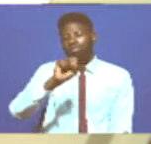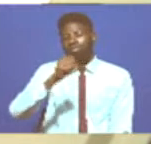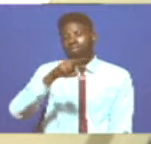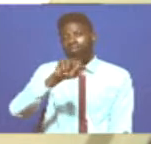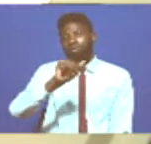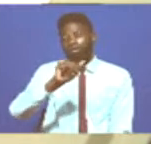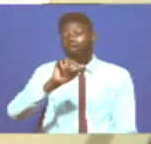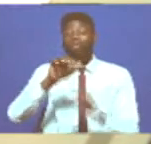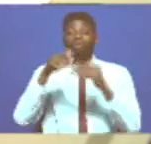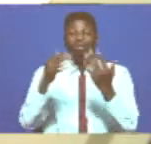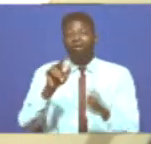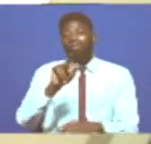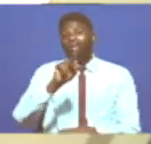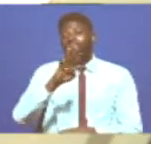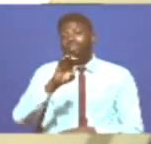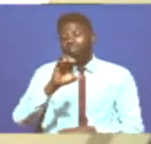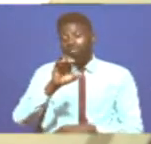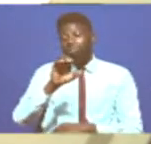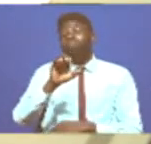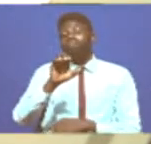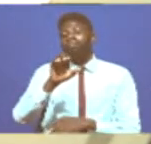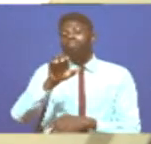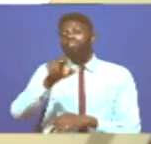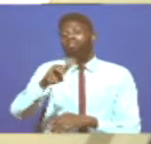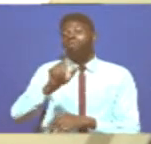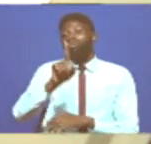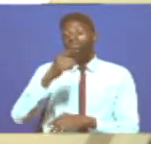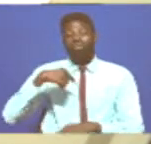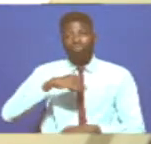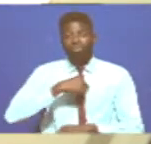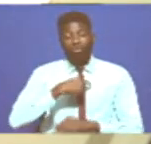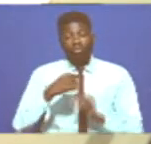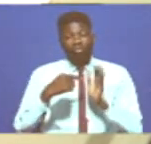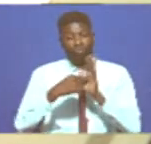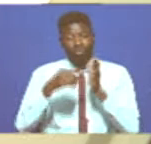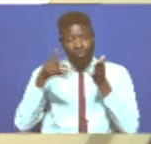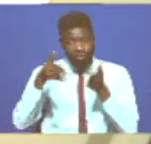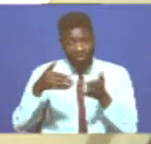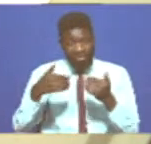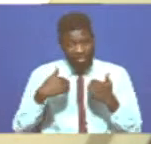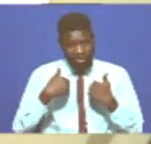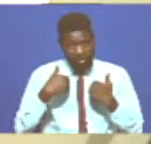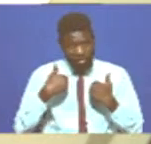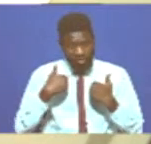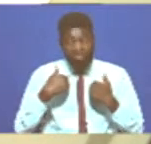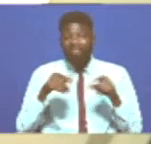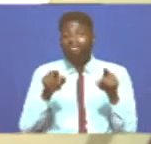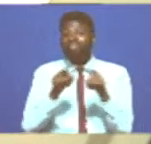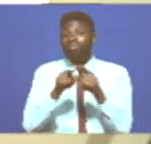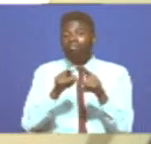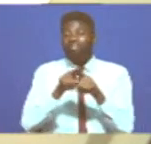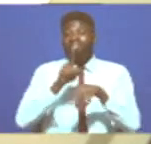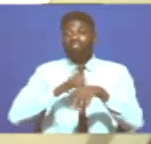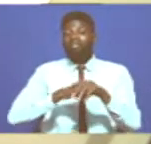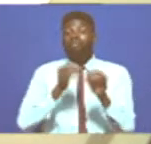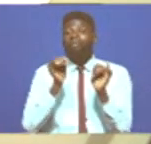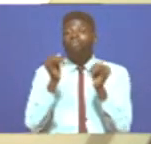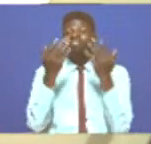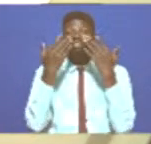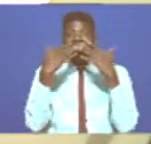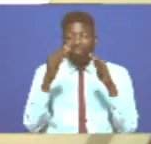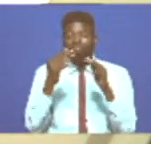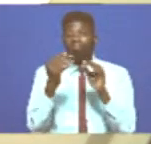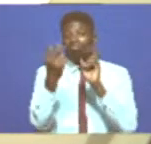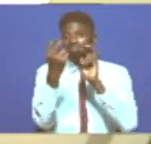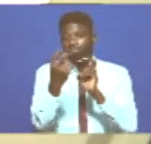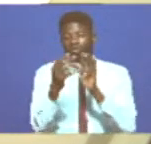1. Of course, we've got a very interesting show later on Spotlight as well. After this live broadcast, I'll be speaking to Esther